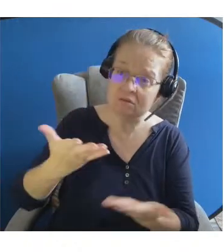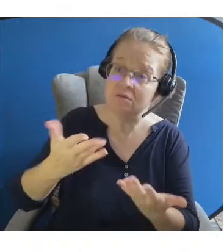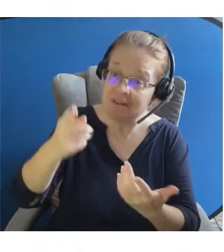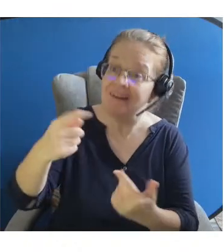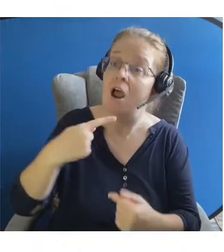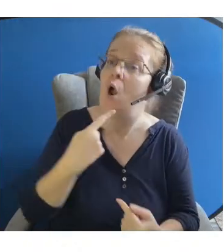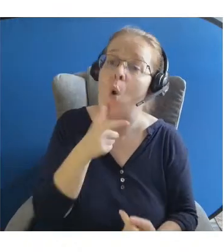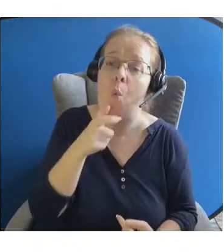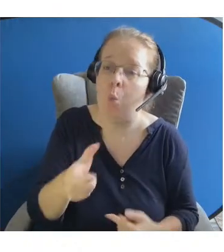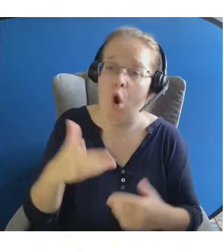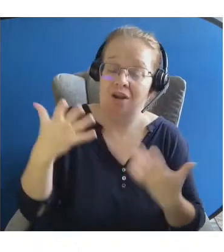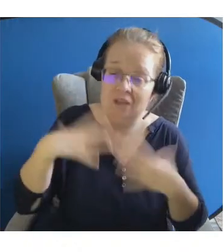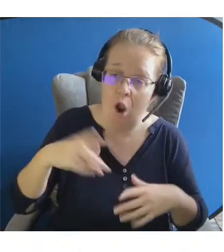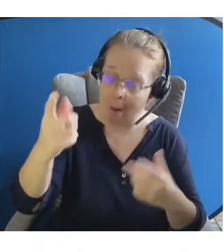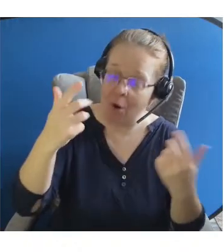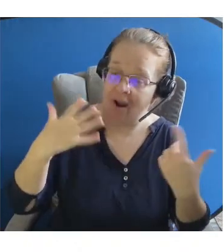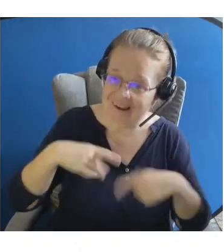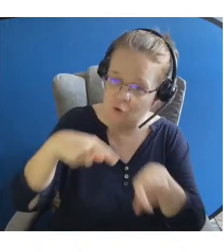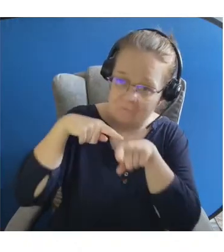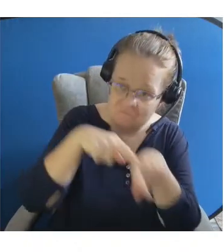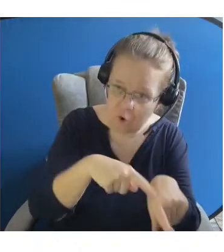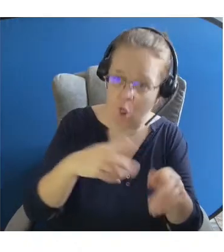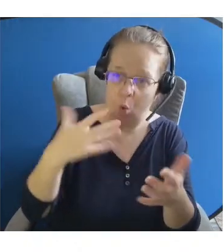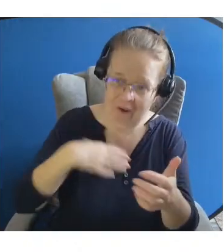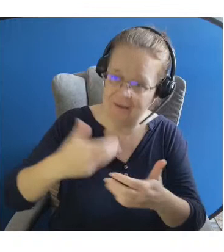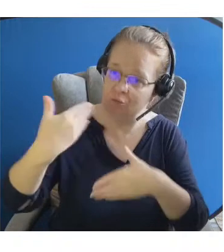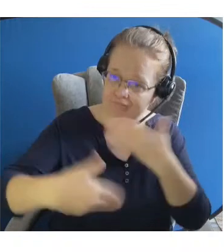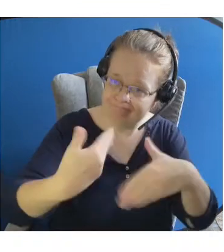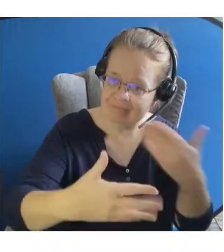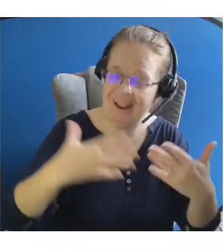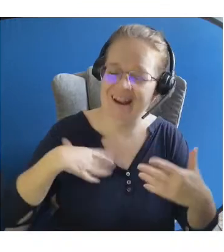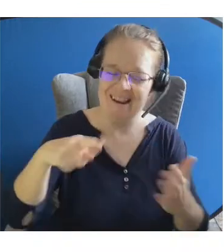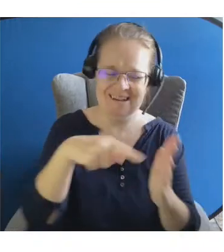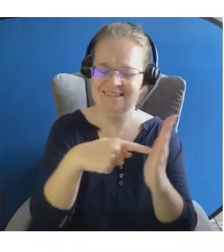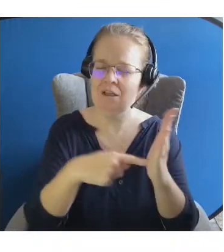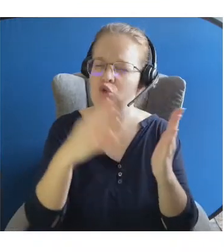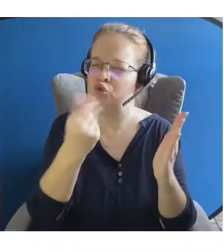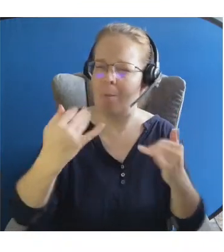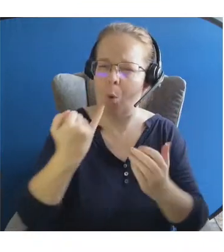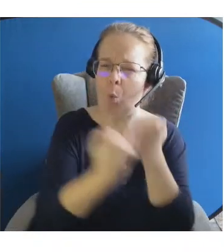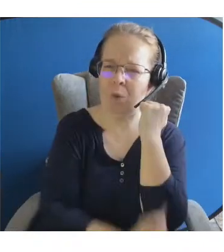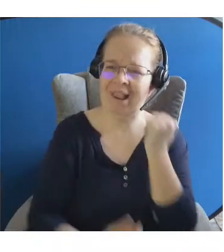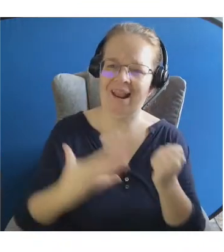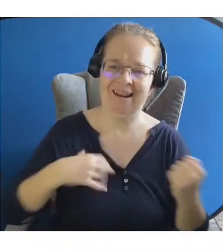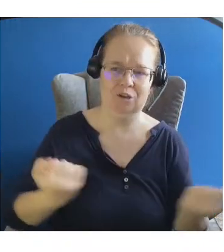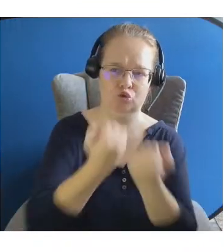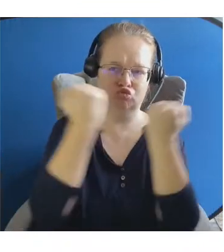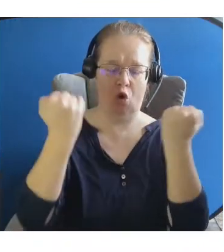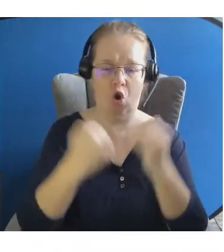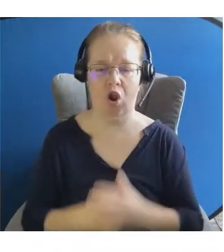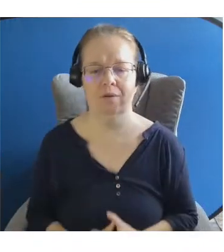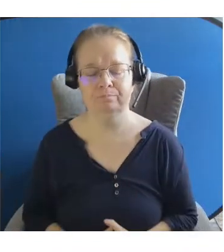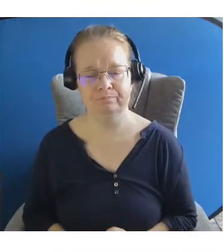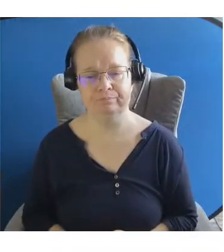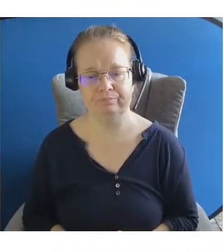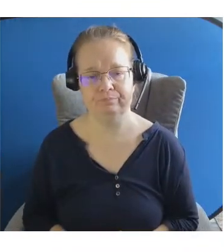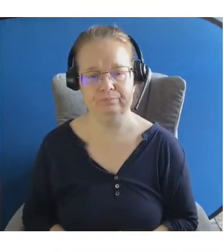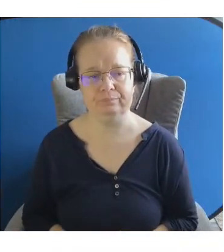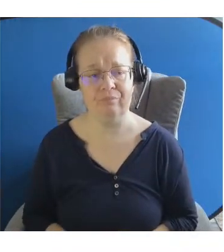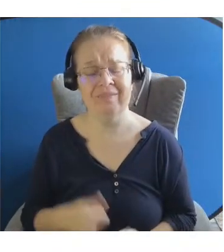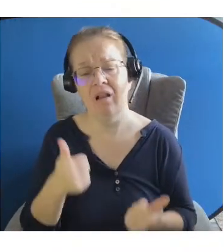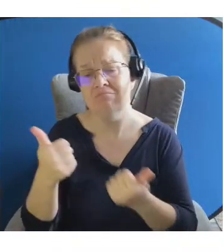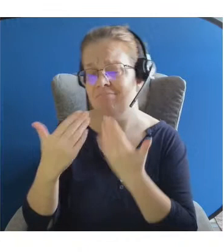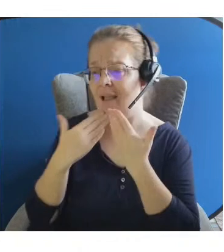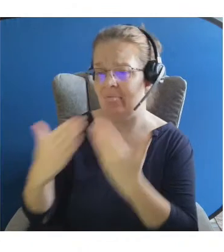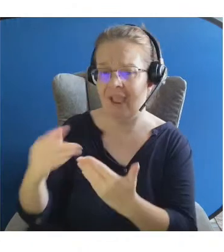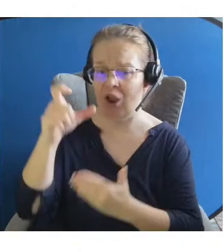and make them stronger in some places. Thank you. Well, thank you very much, and thank you very much, Clive,